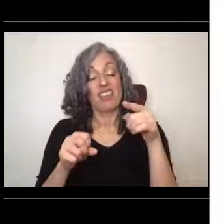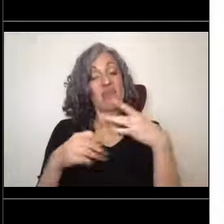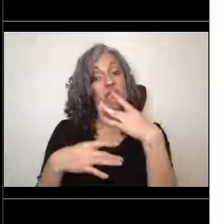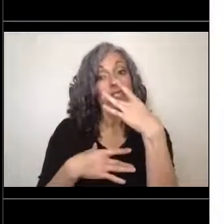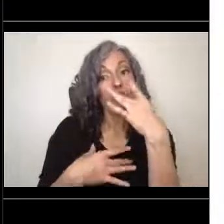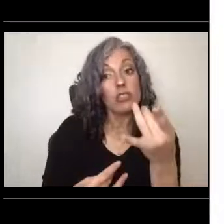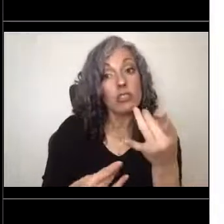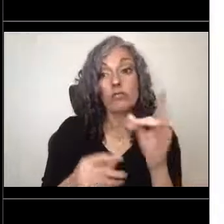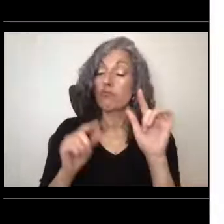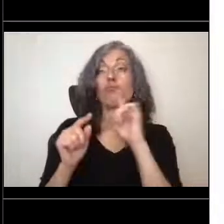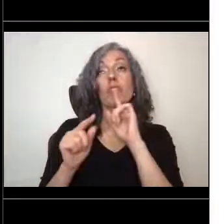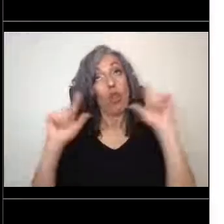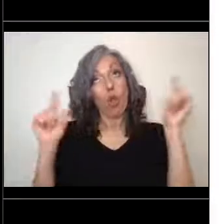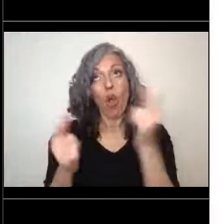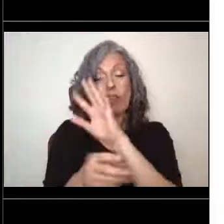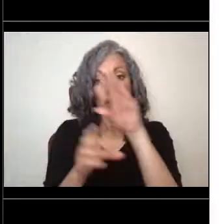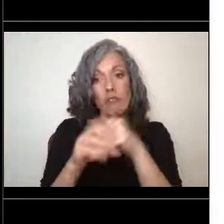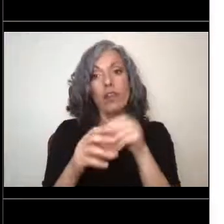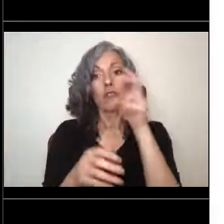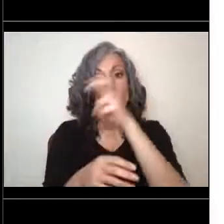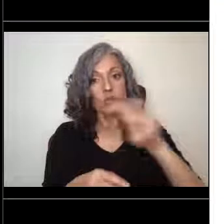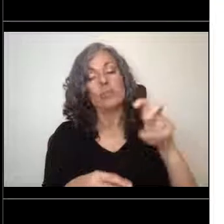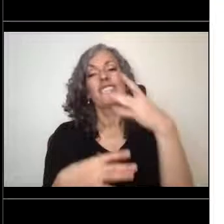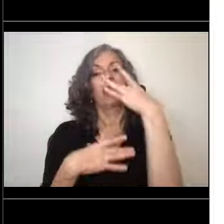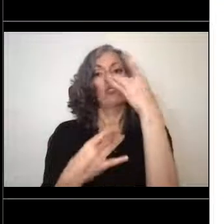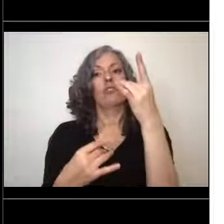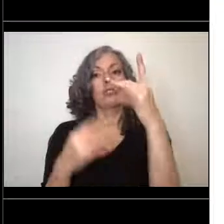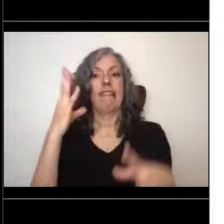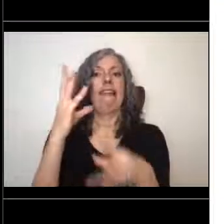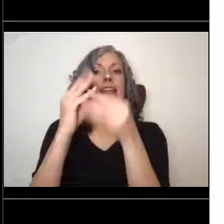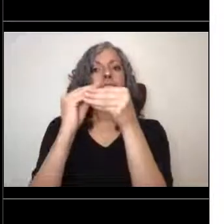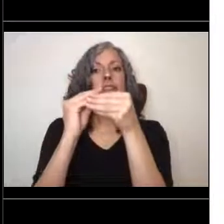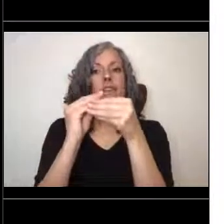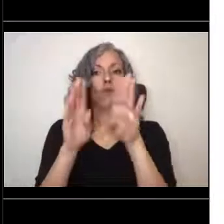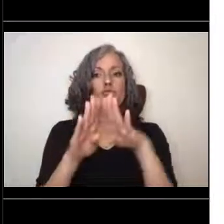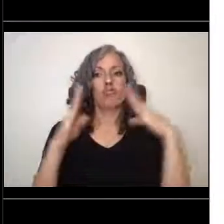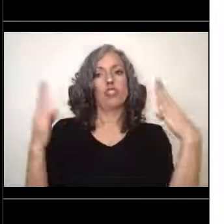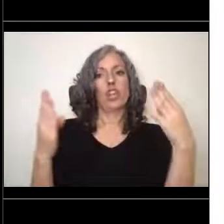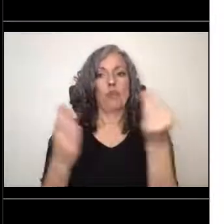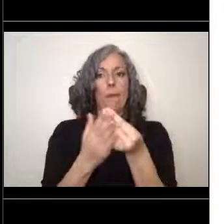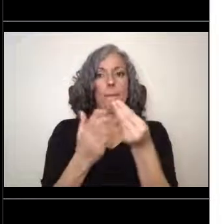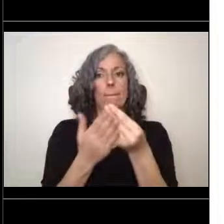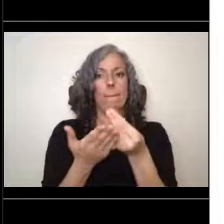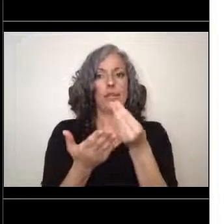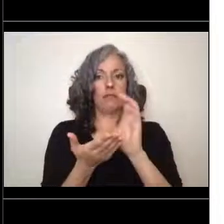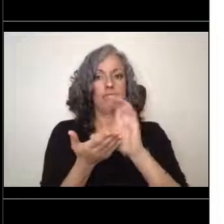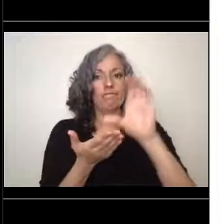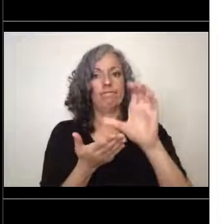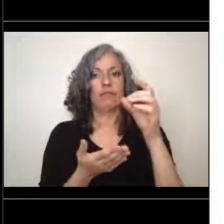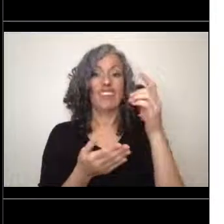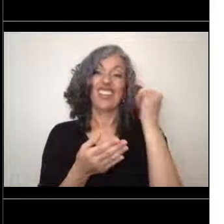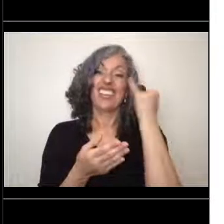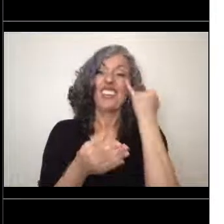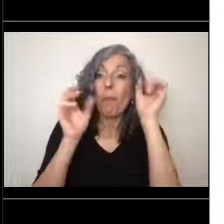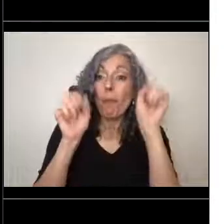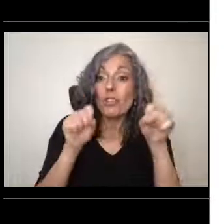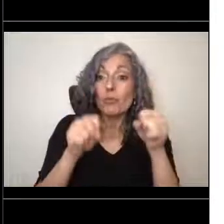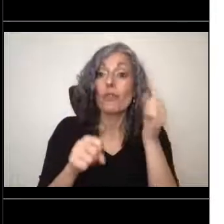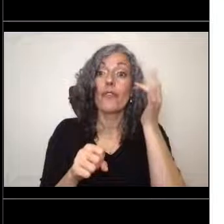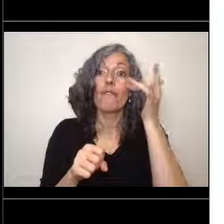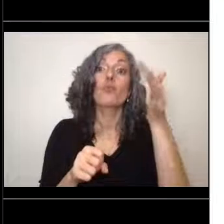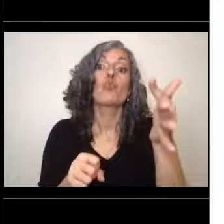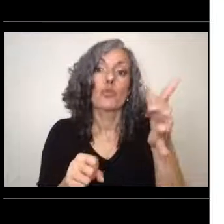all within transportation have expressed interest in getting additional general fund revenues, if at all possible, for the active transportation for future